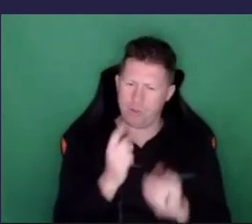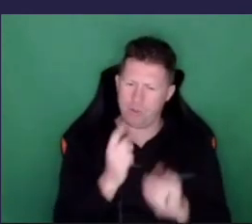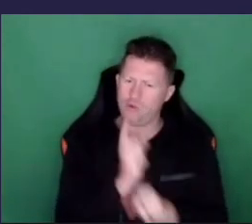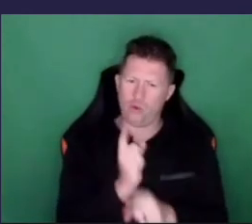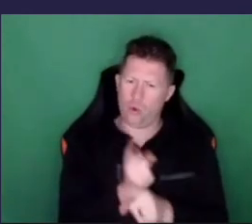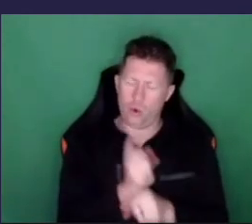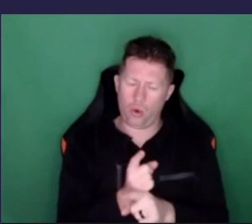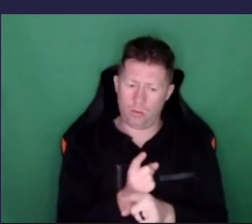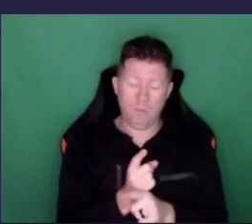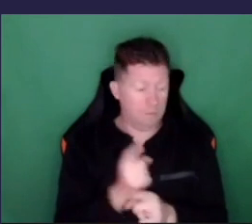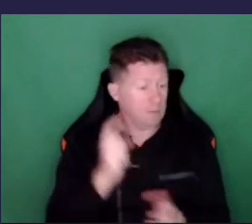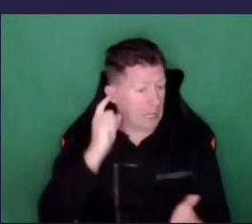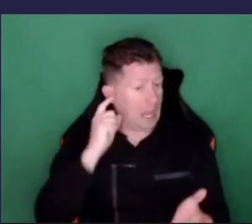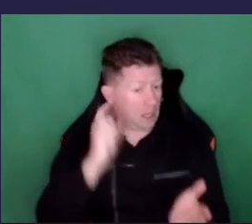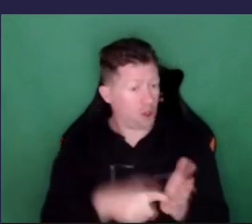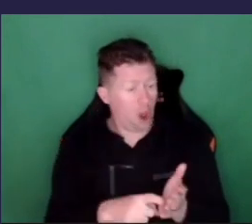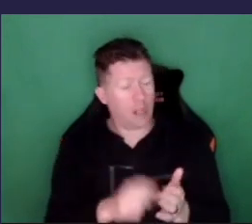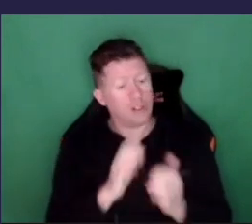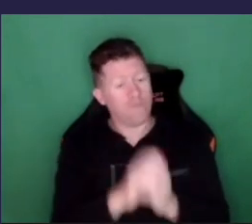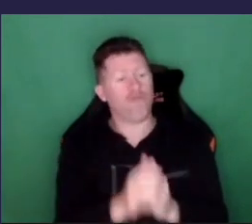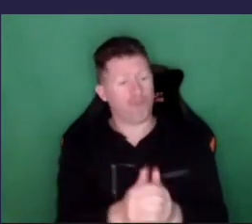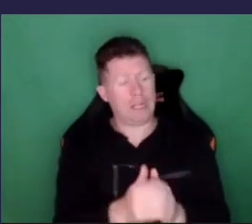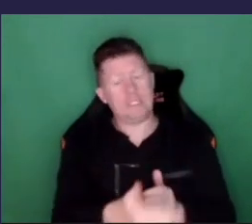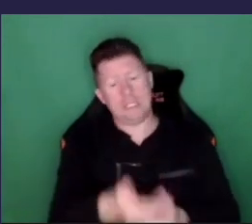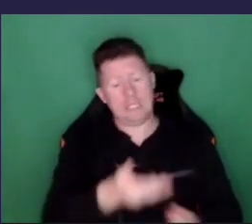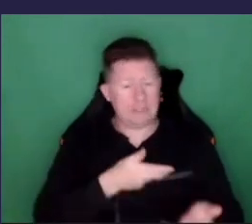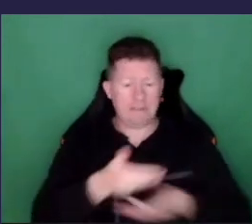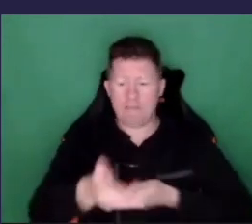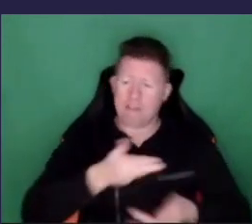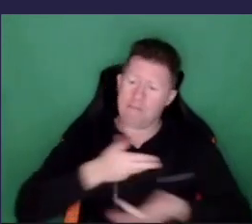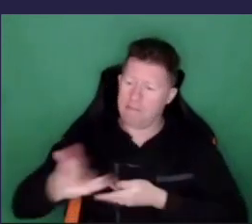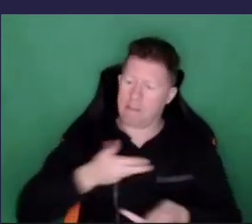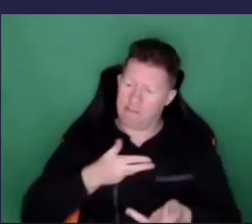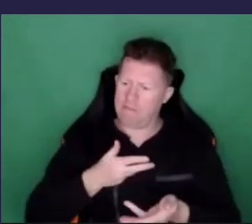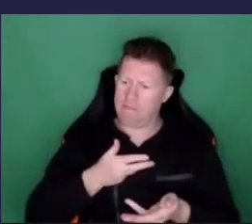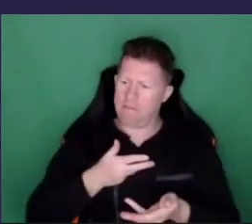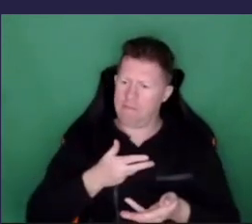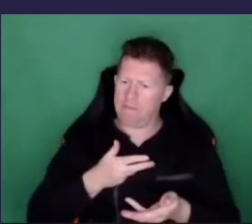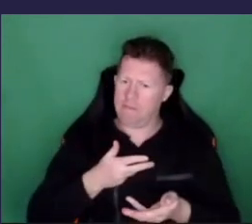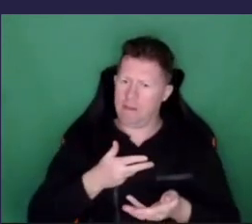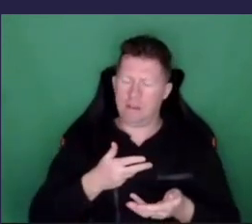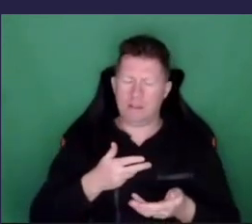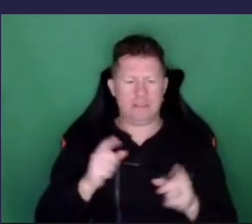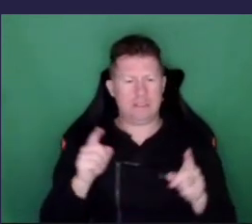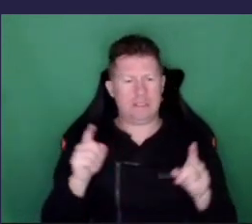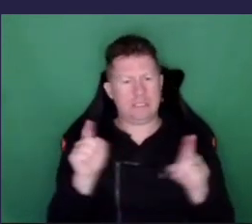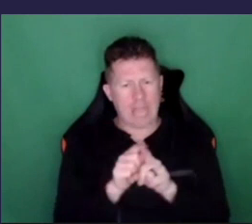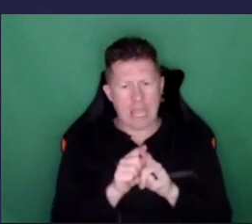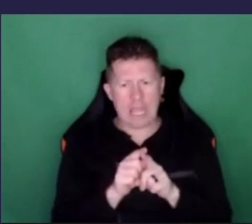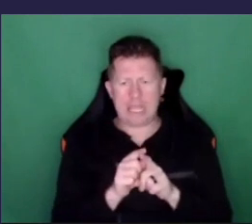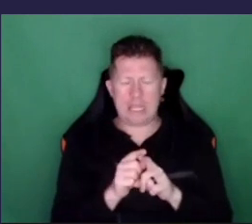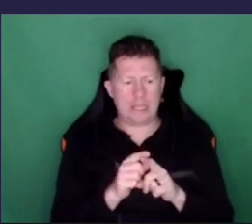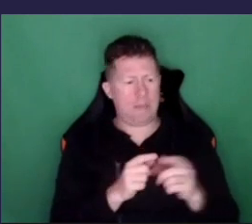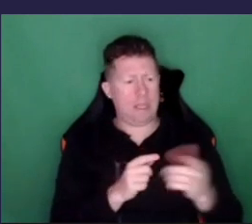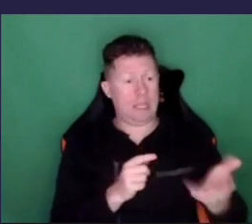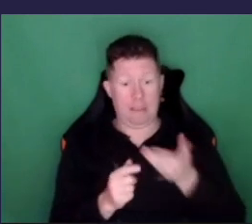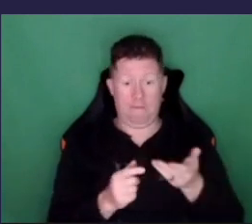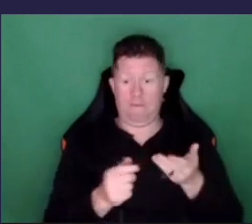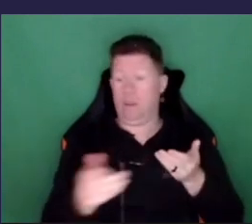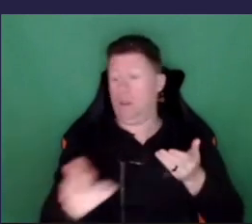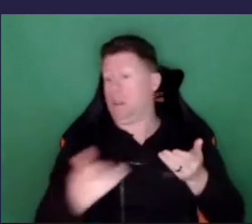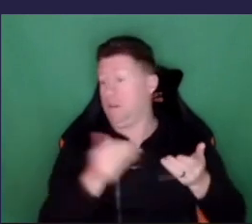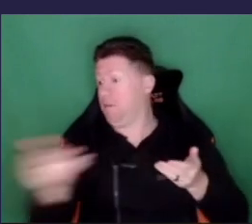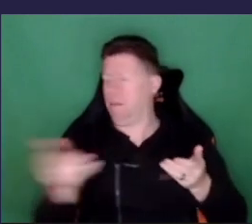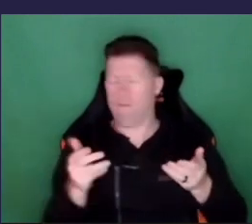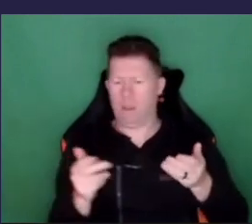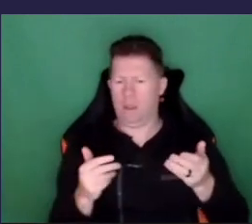contributions from their friends, and they say, we don't give the same things, but we give things that I value from